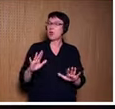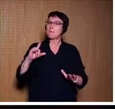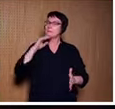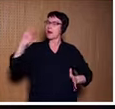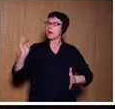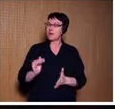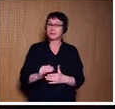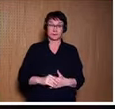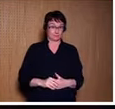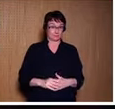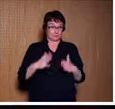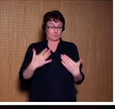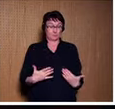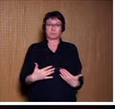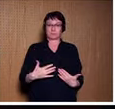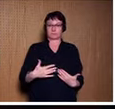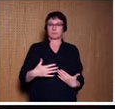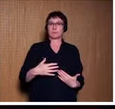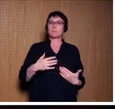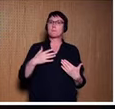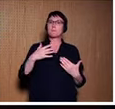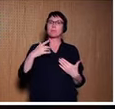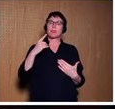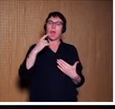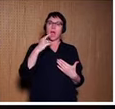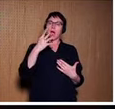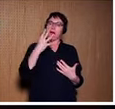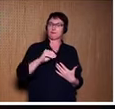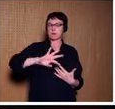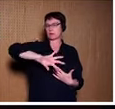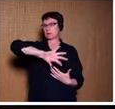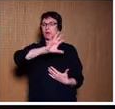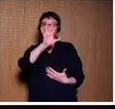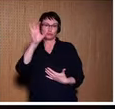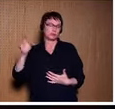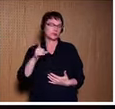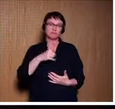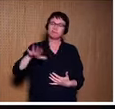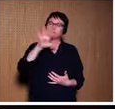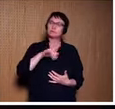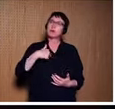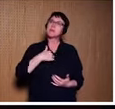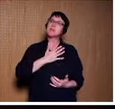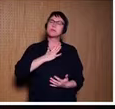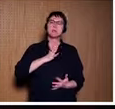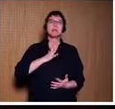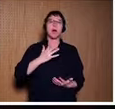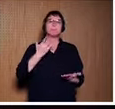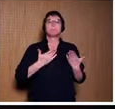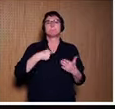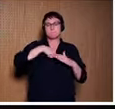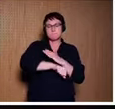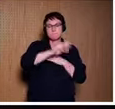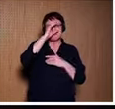not a single country in the world allowed trans people to change their gender in official documents based on self-determination. Today we